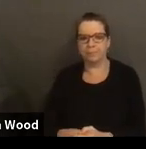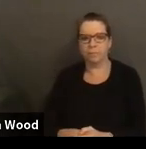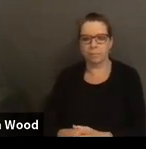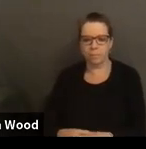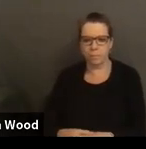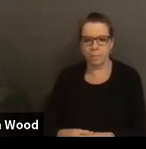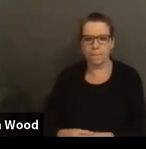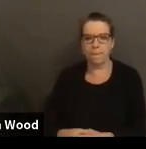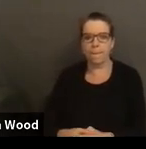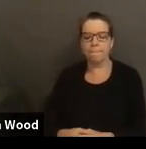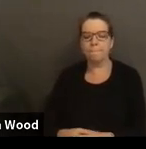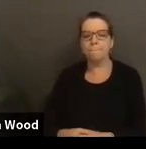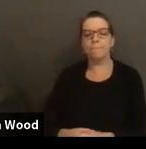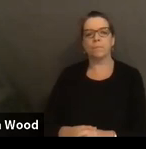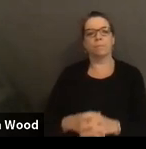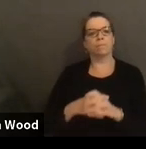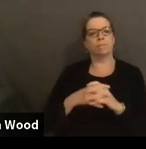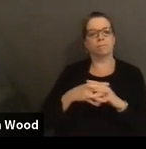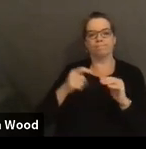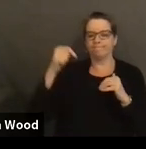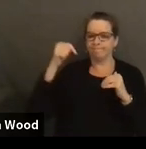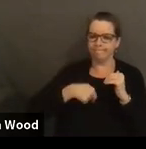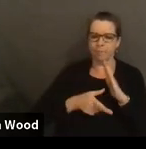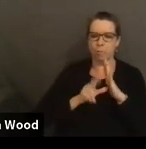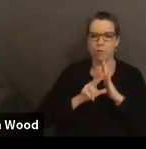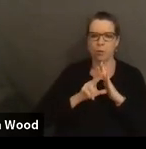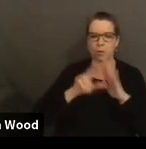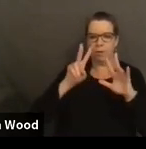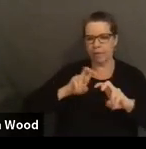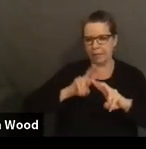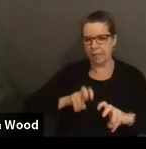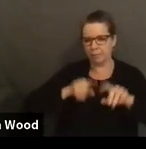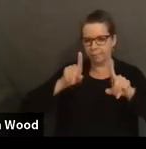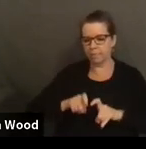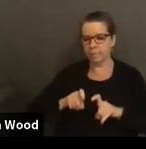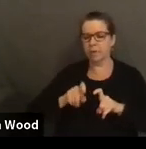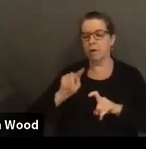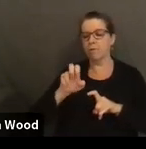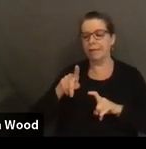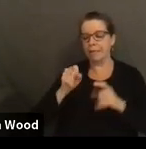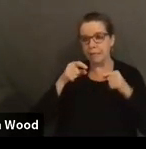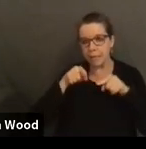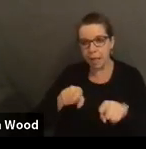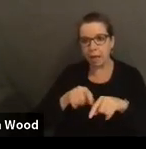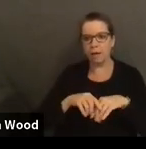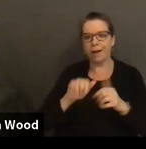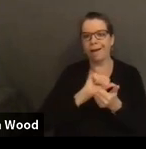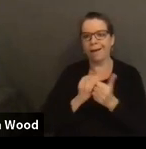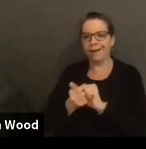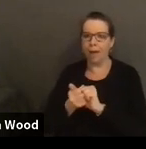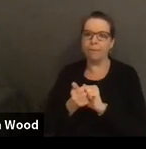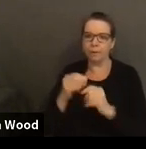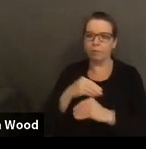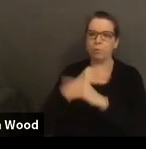We will have an extensive review of the assessment to make sure that it is TEKS aligned, that it's adaptive to a remote